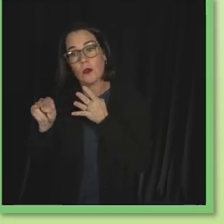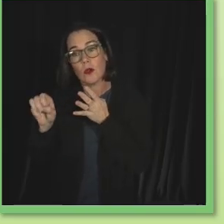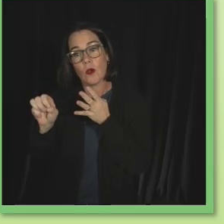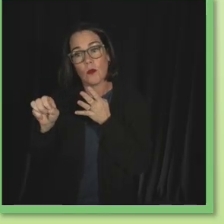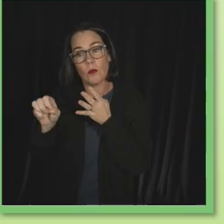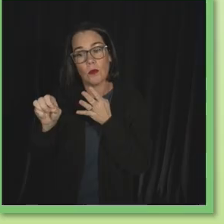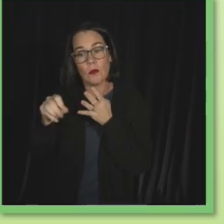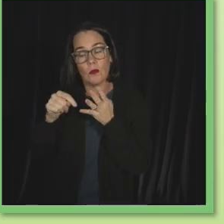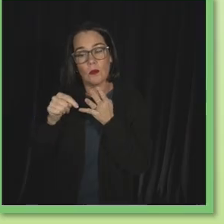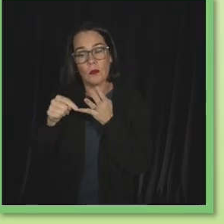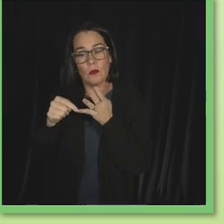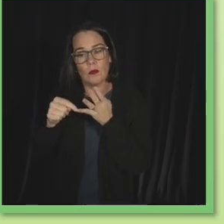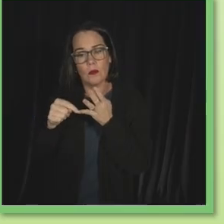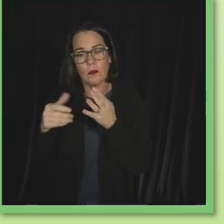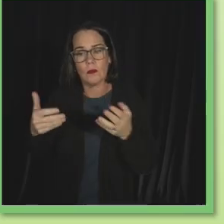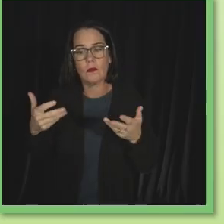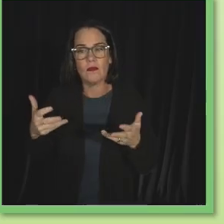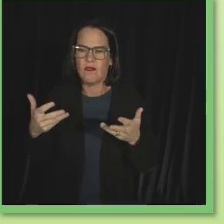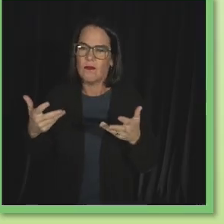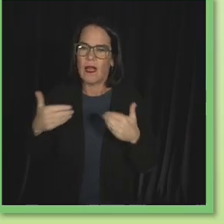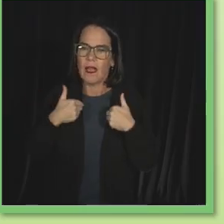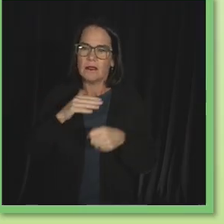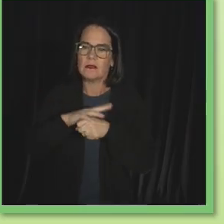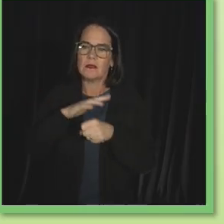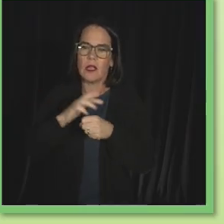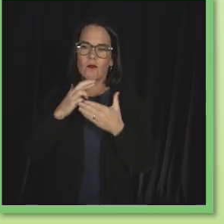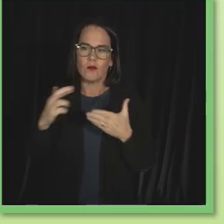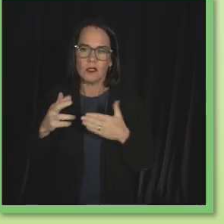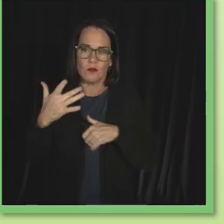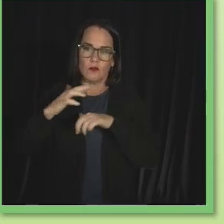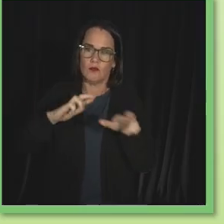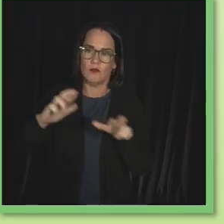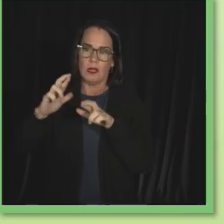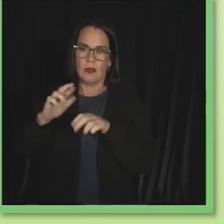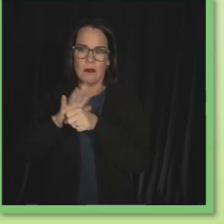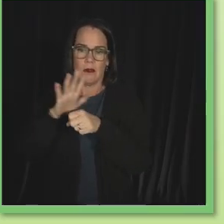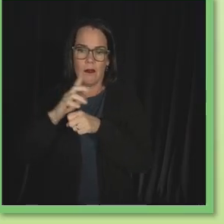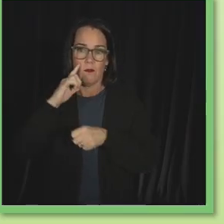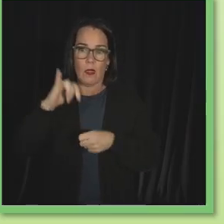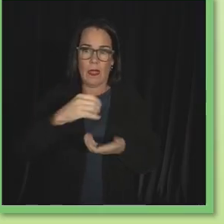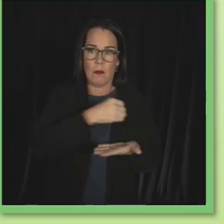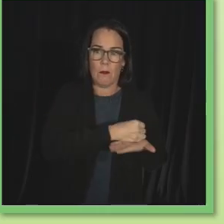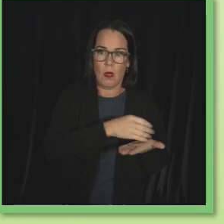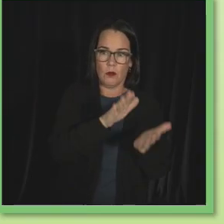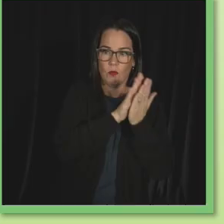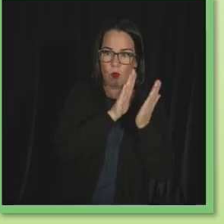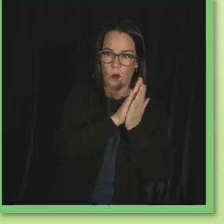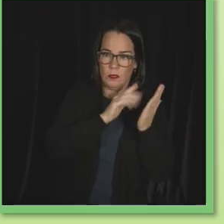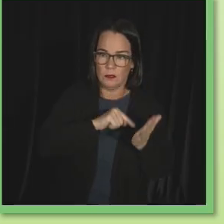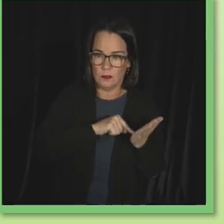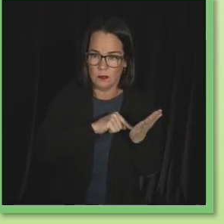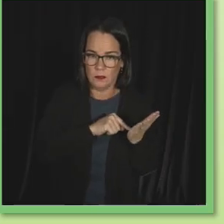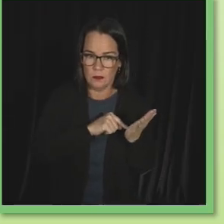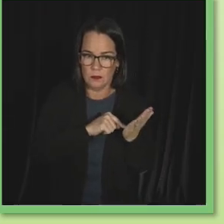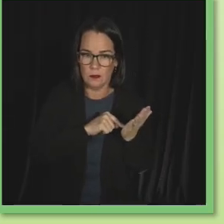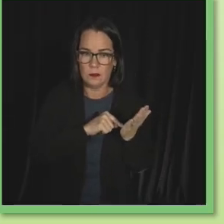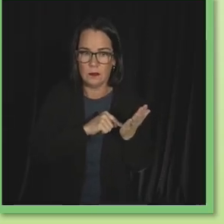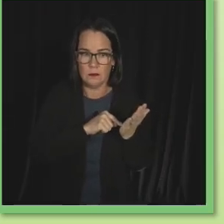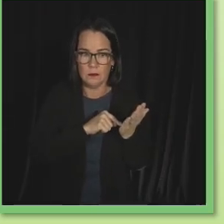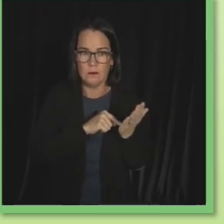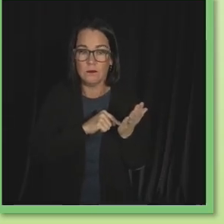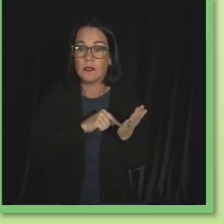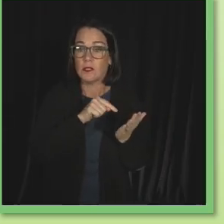which has the resources that are available for satisfying those requests. So again, it